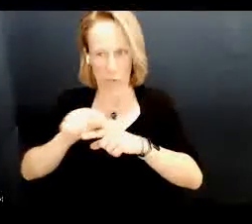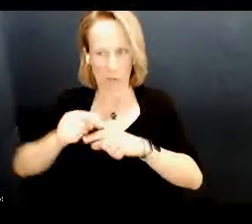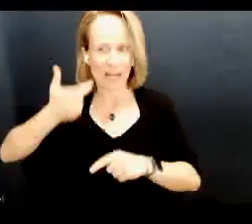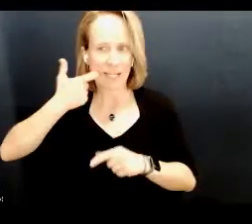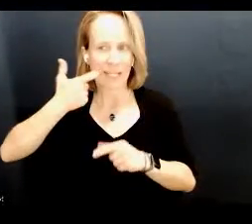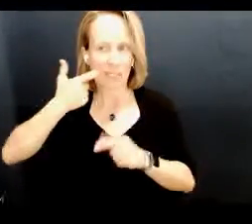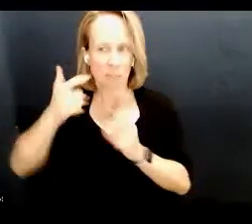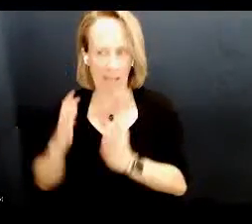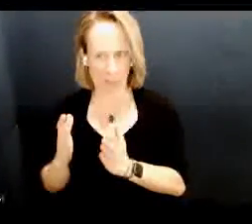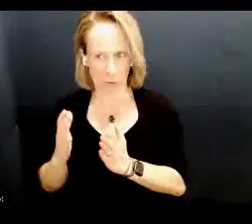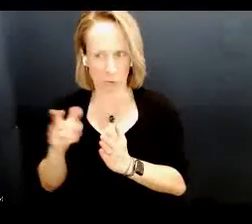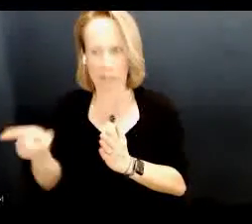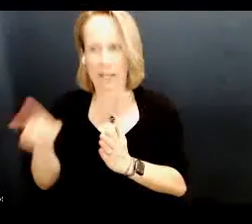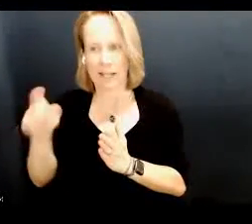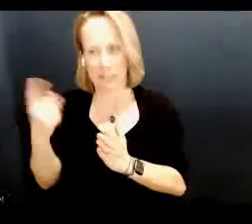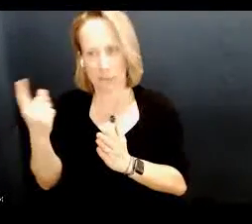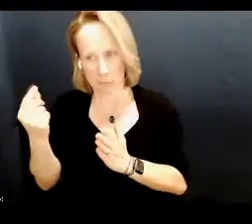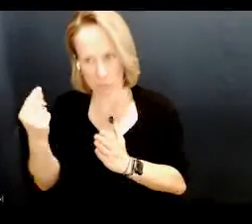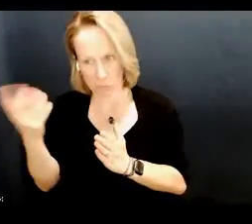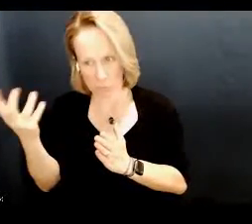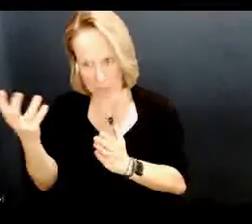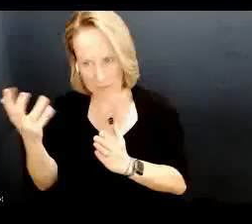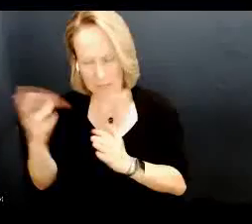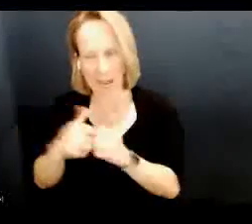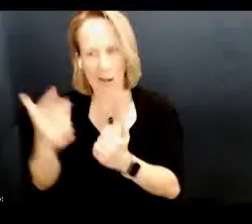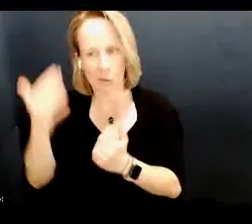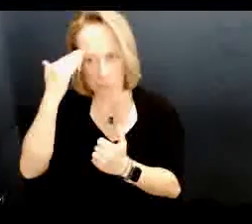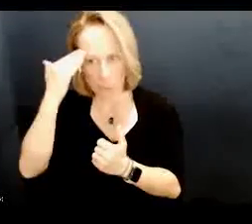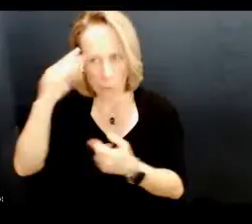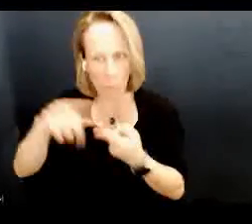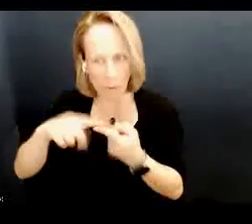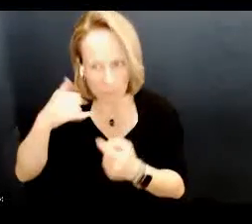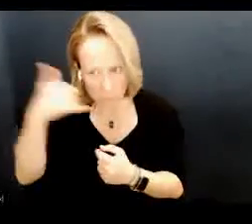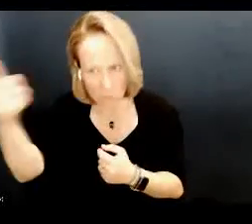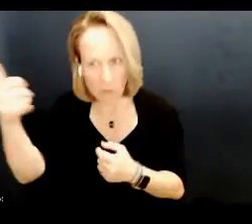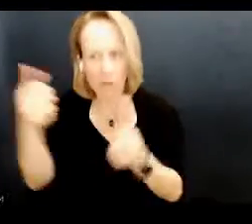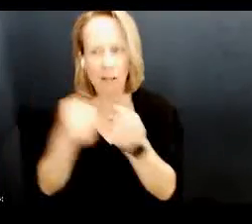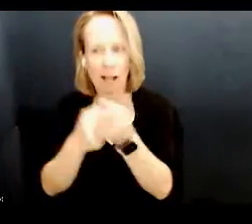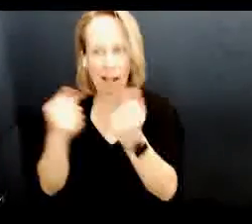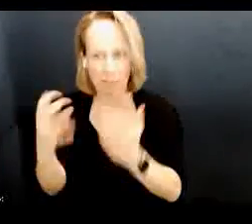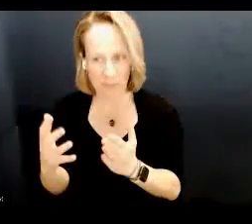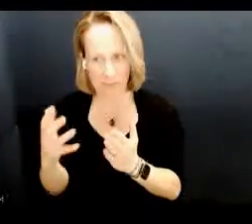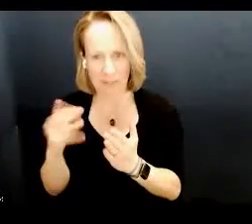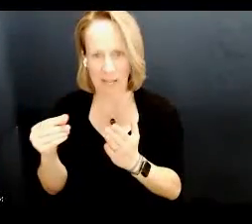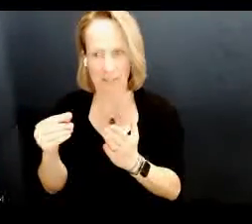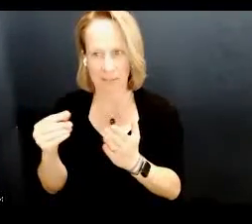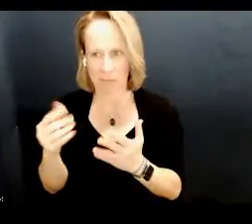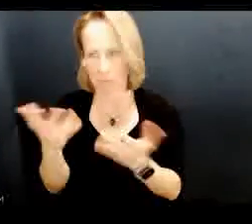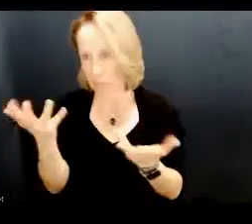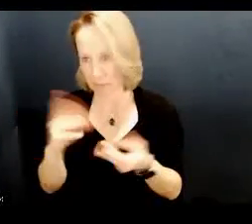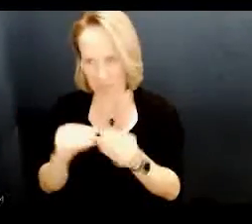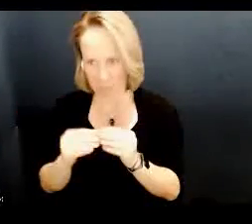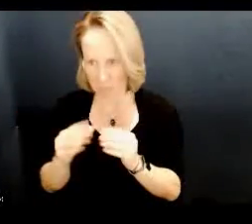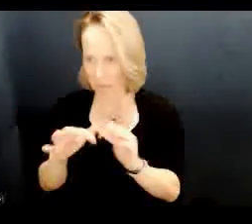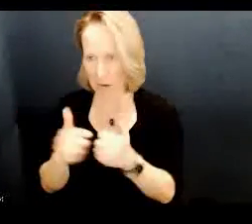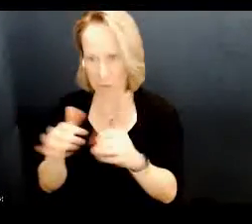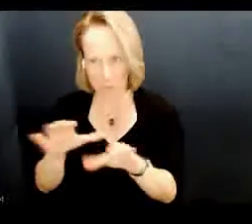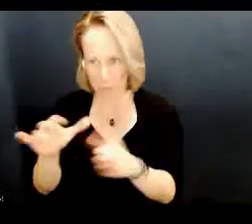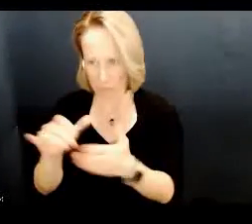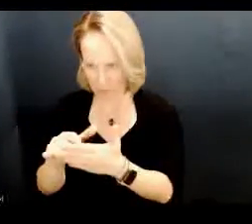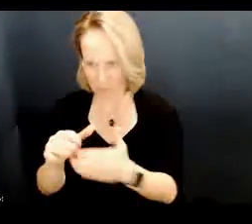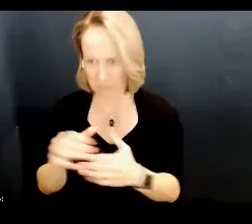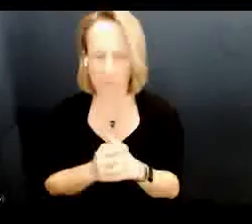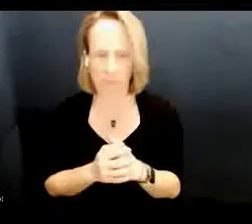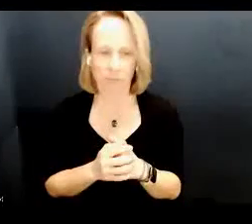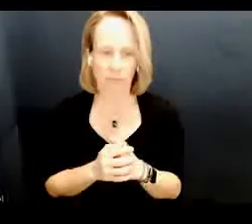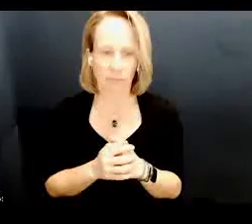do to know when to call an advocate and how to do that process. Right, so we're going to take a look at all